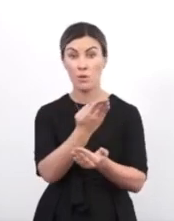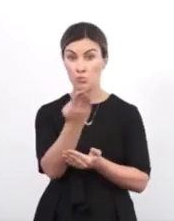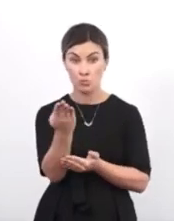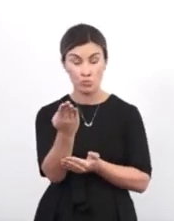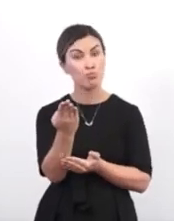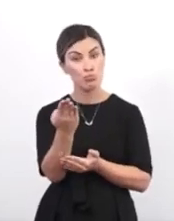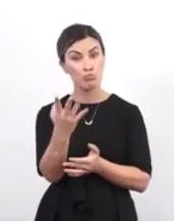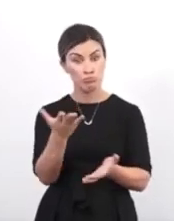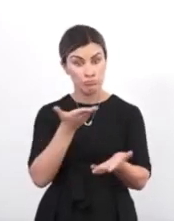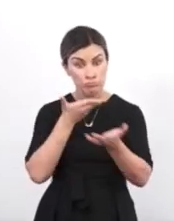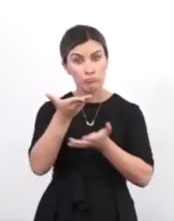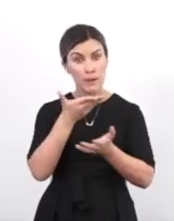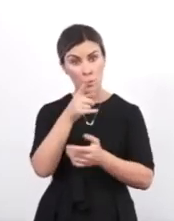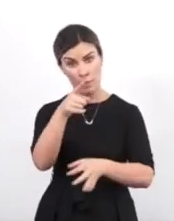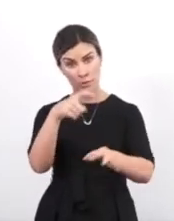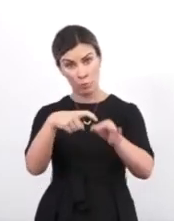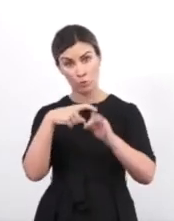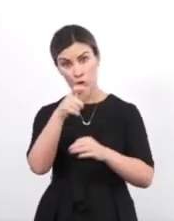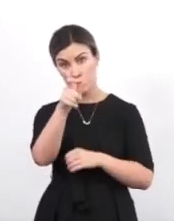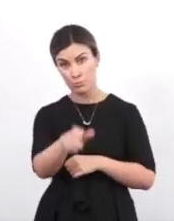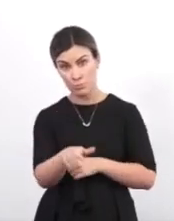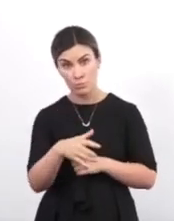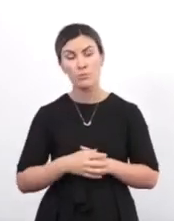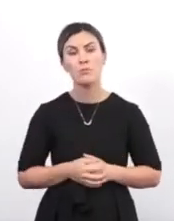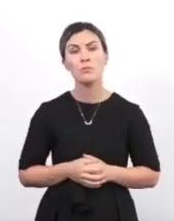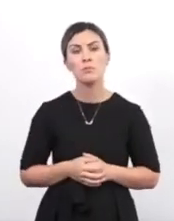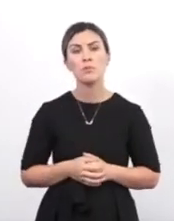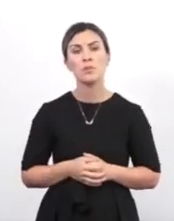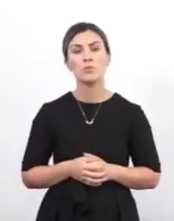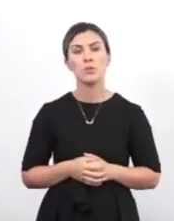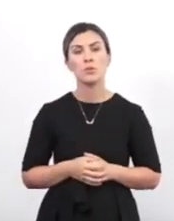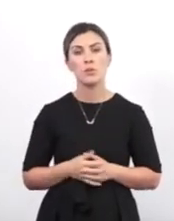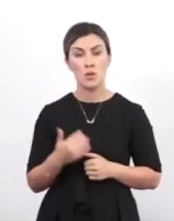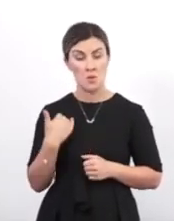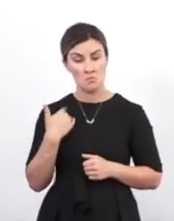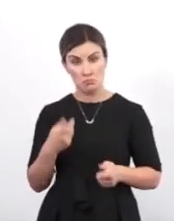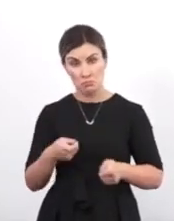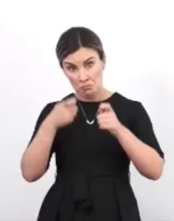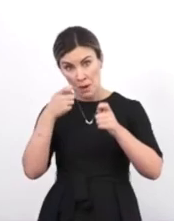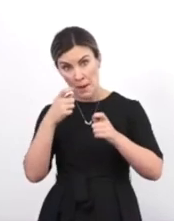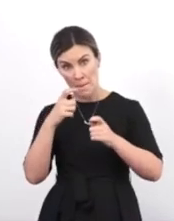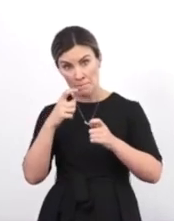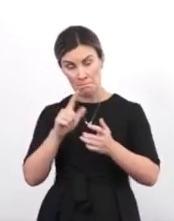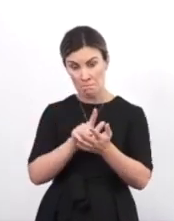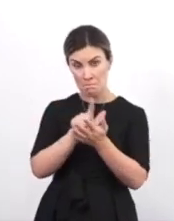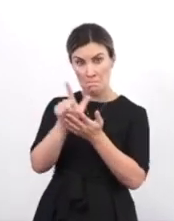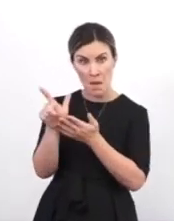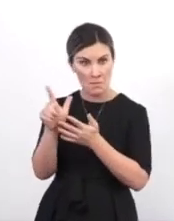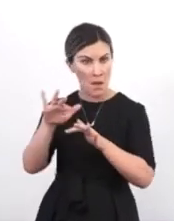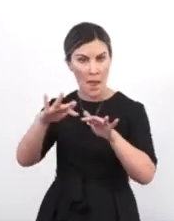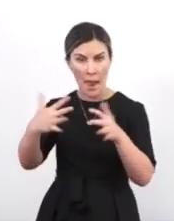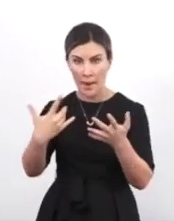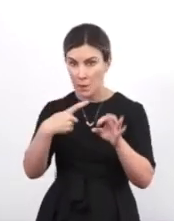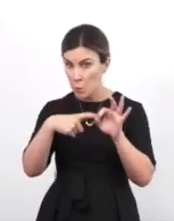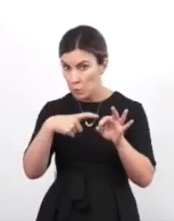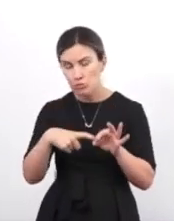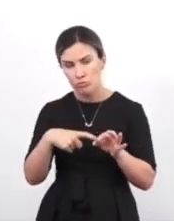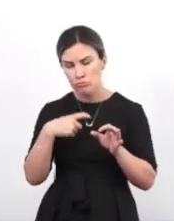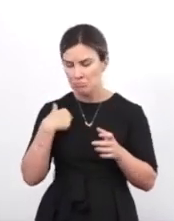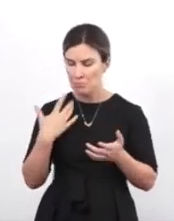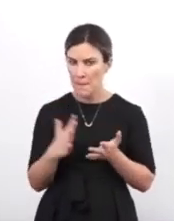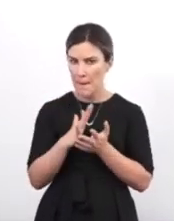to speak with the questioner and to address offline her remaining questions.